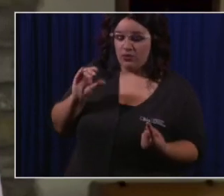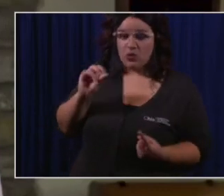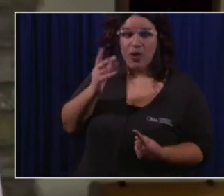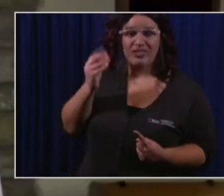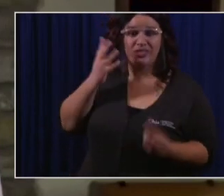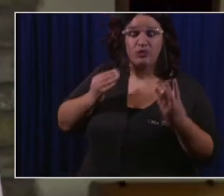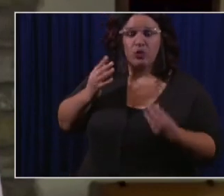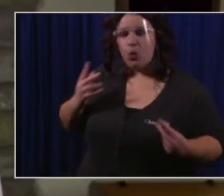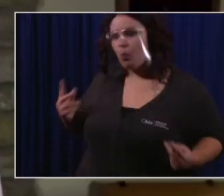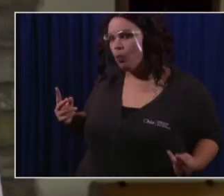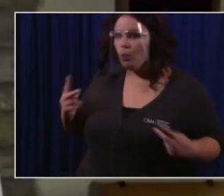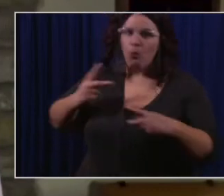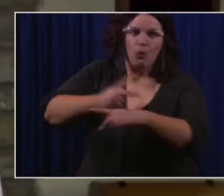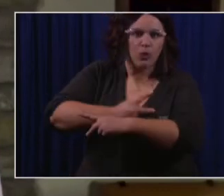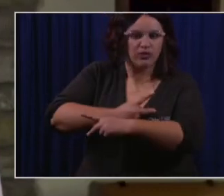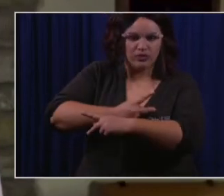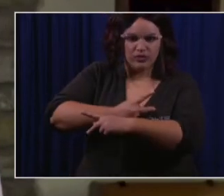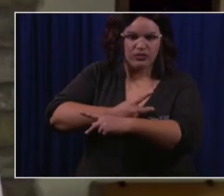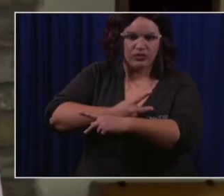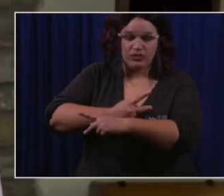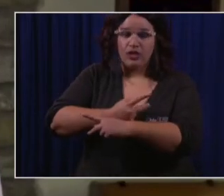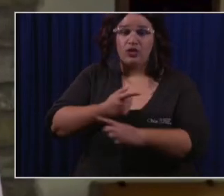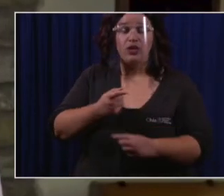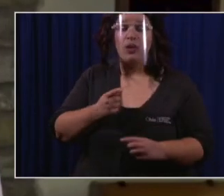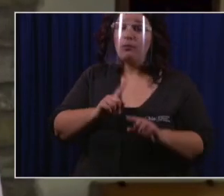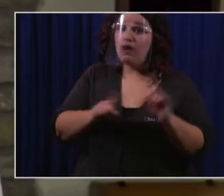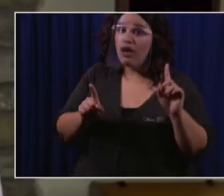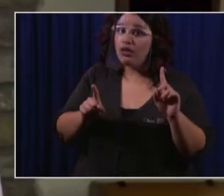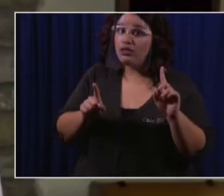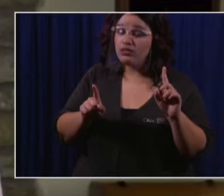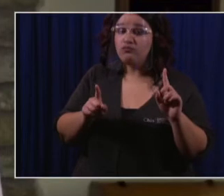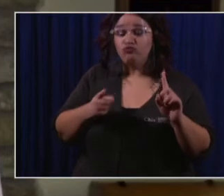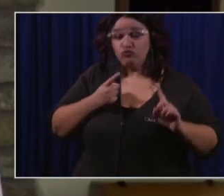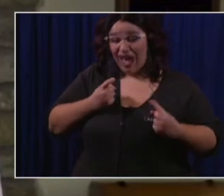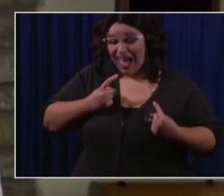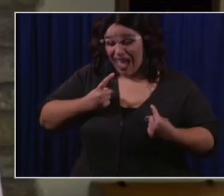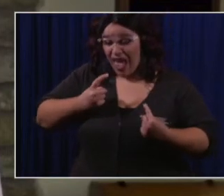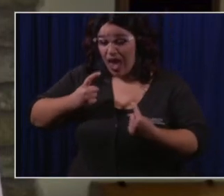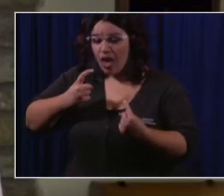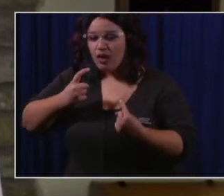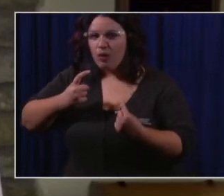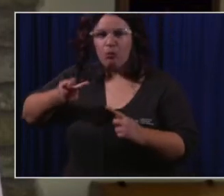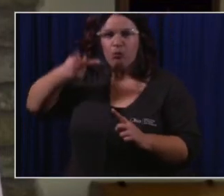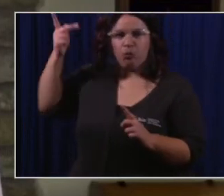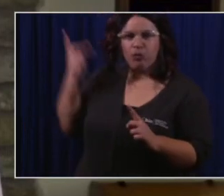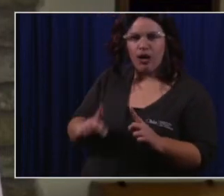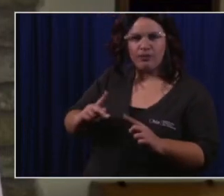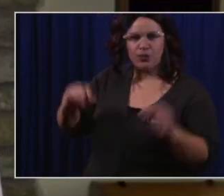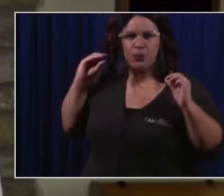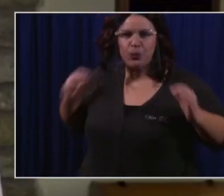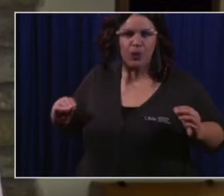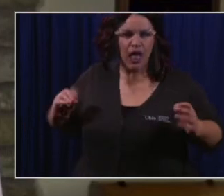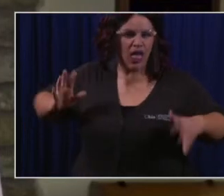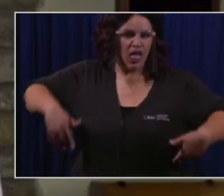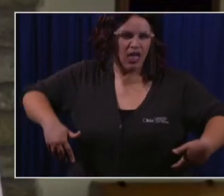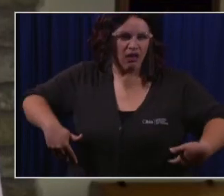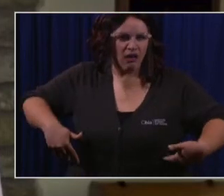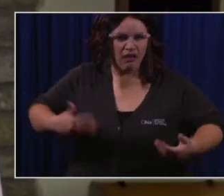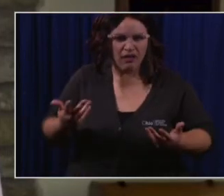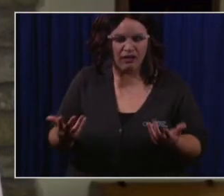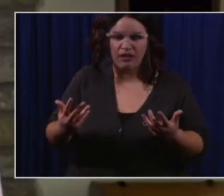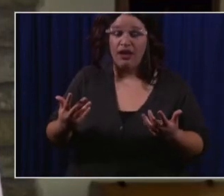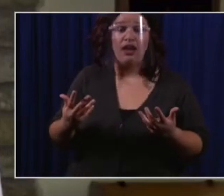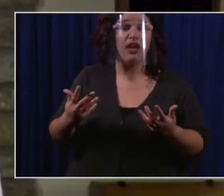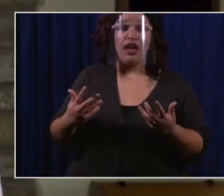tide flowing across the state. No county's gone purple, Governor, and despite the dramatic higher numbers and the positivity, no